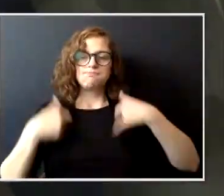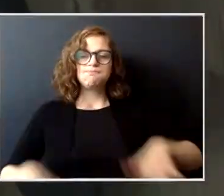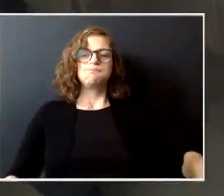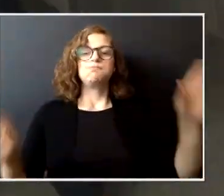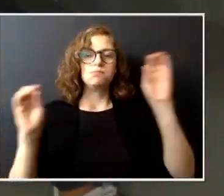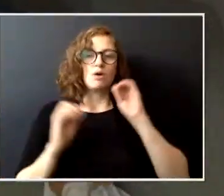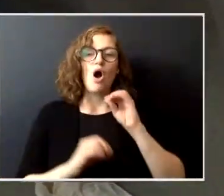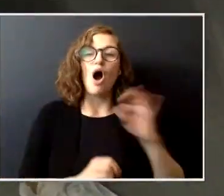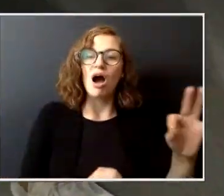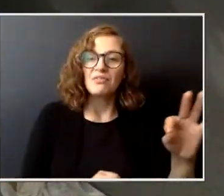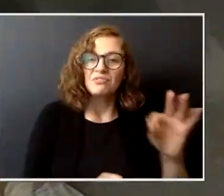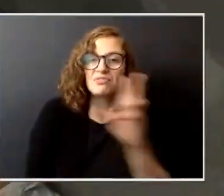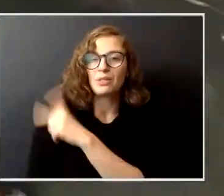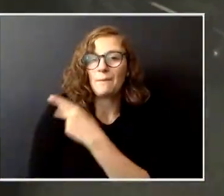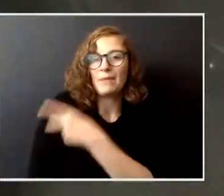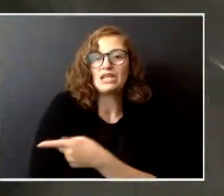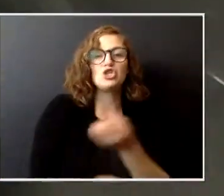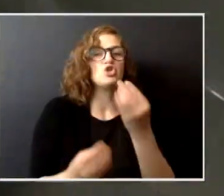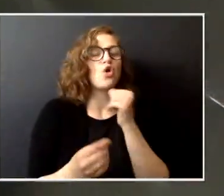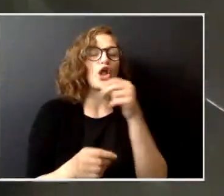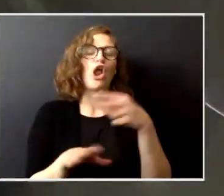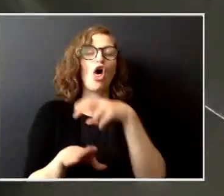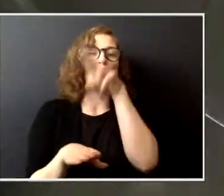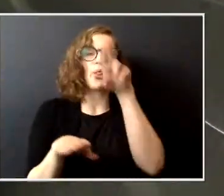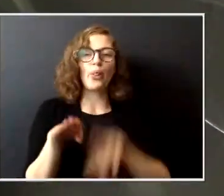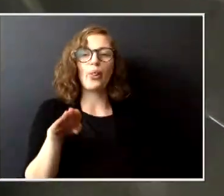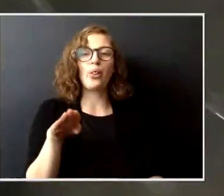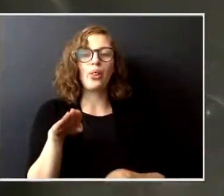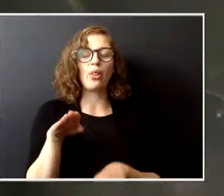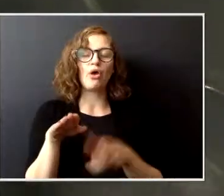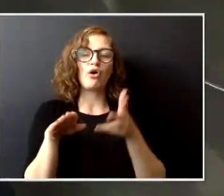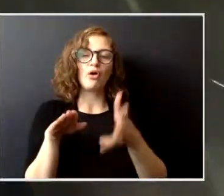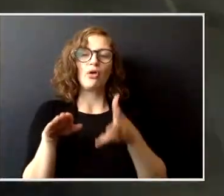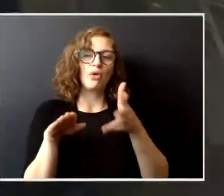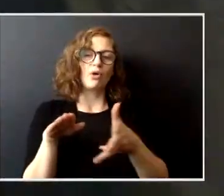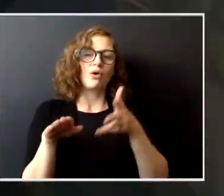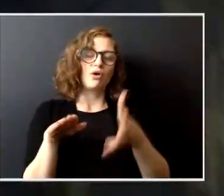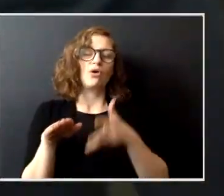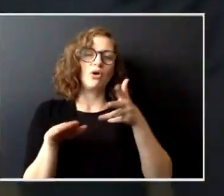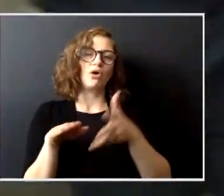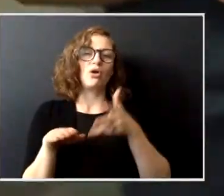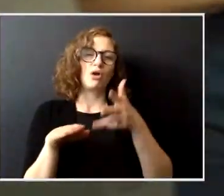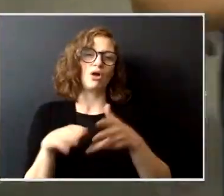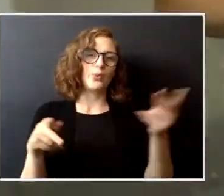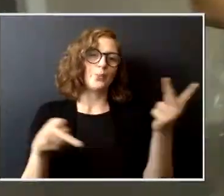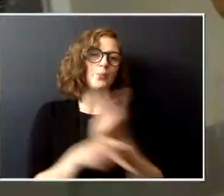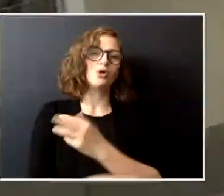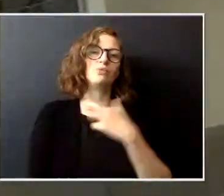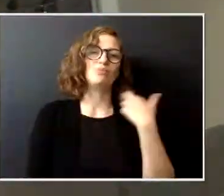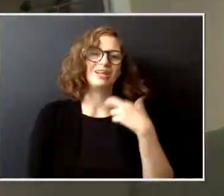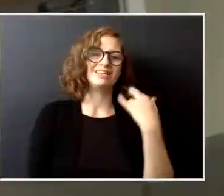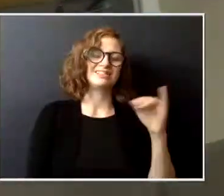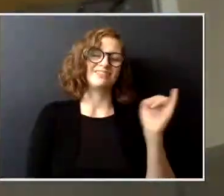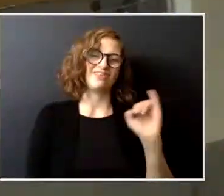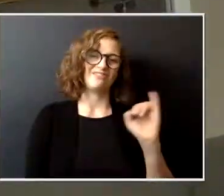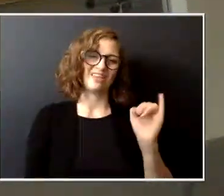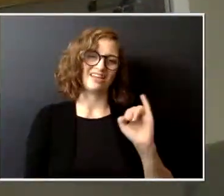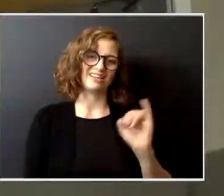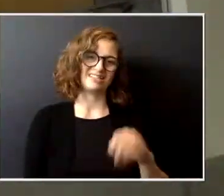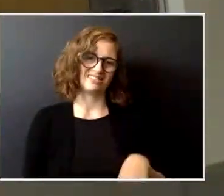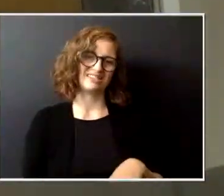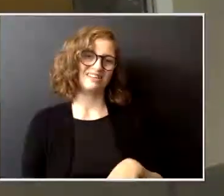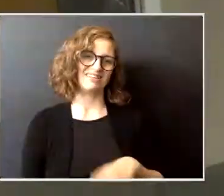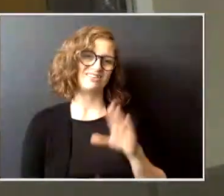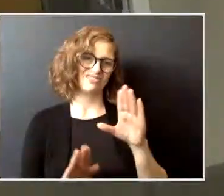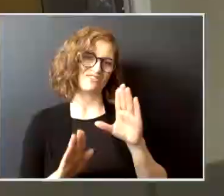in all of that dirt and debris and increasing their risk for infection. So. Yeah, It's I a really remember great those. I place do for us to remember the provide bathtubs. wound